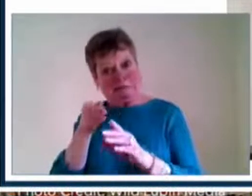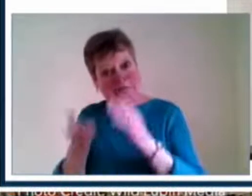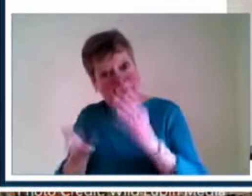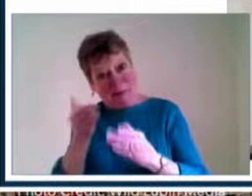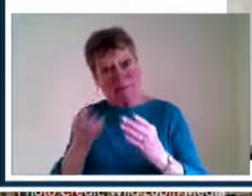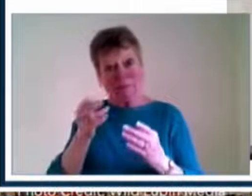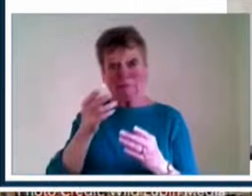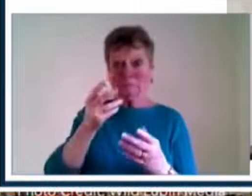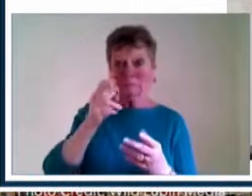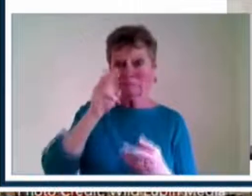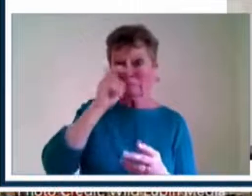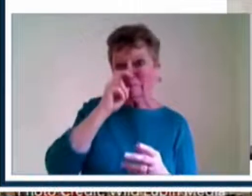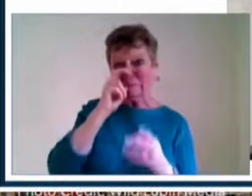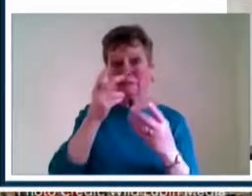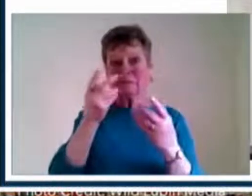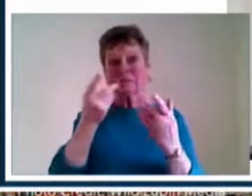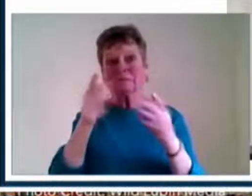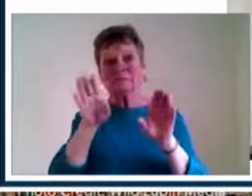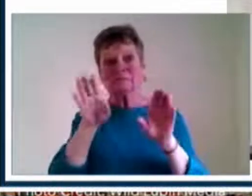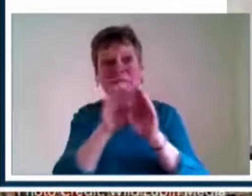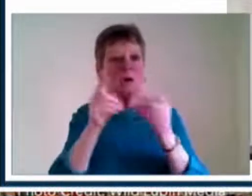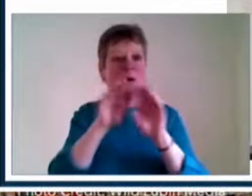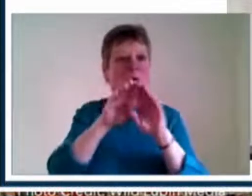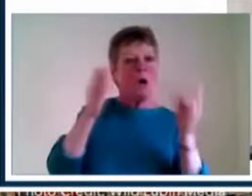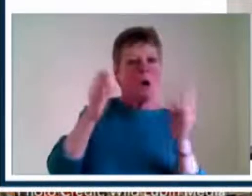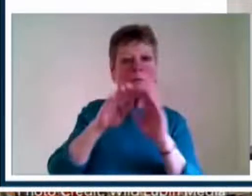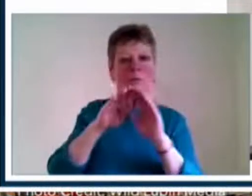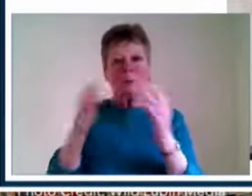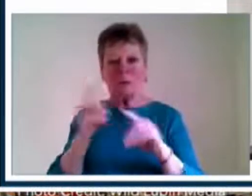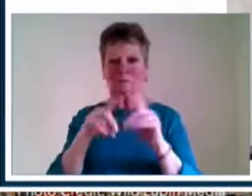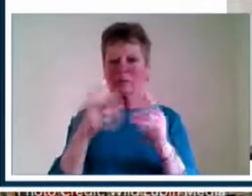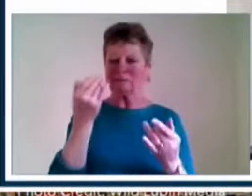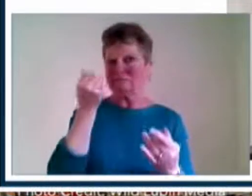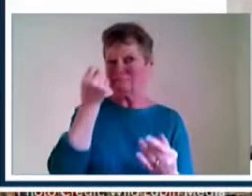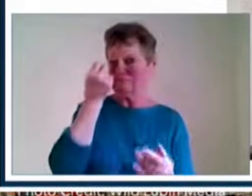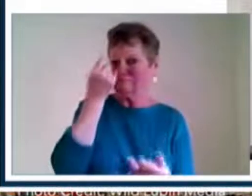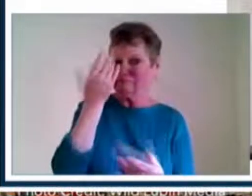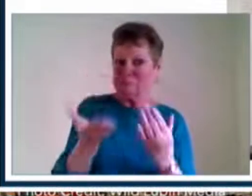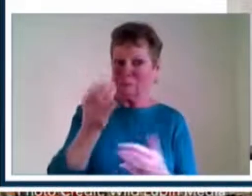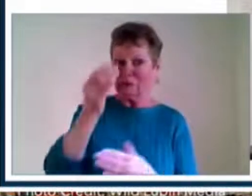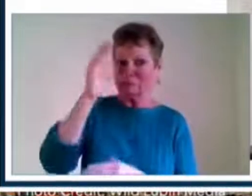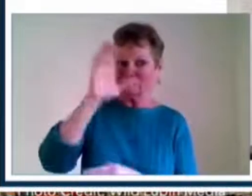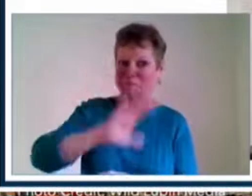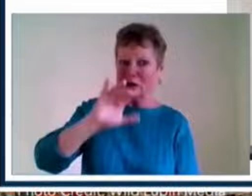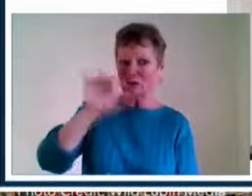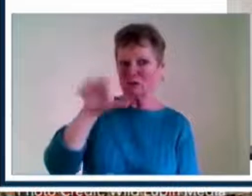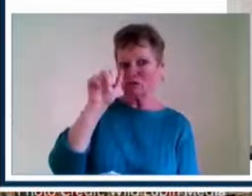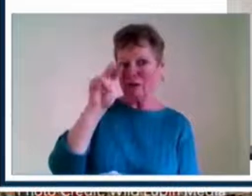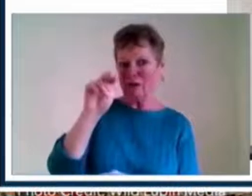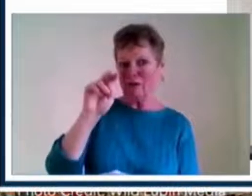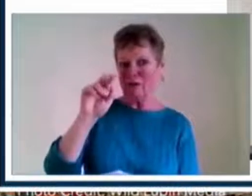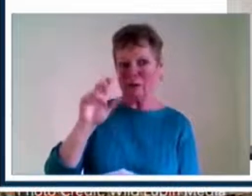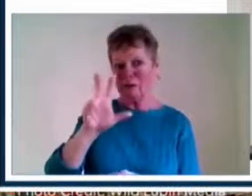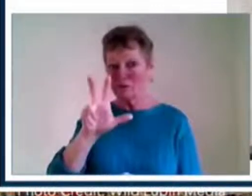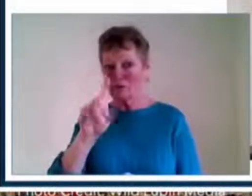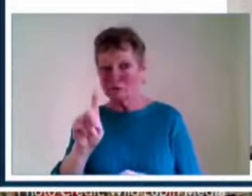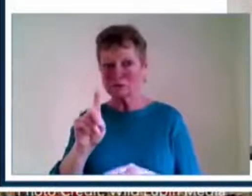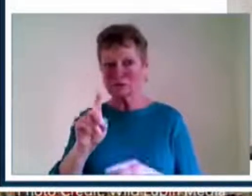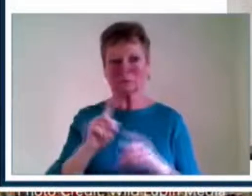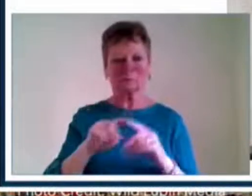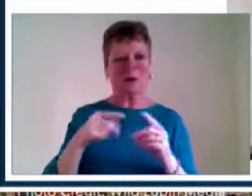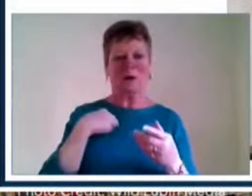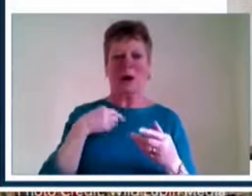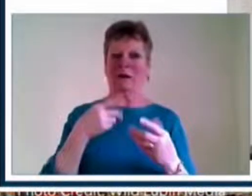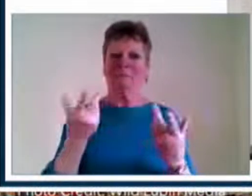31st. Many things factor into the decisions around restrictions, and two of the primary considerations at this